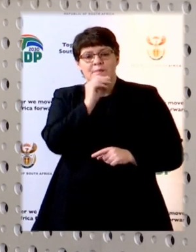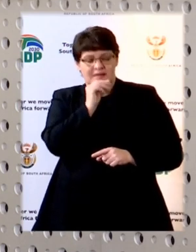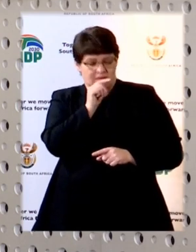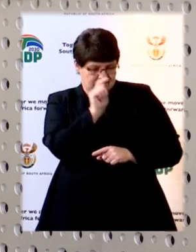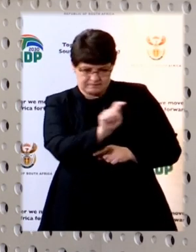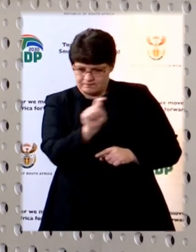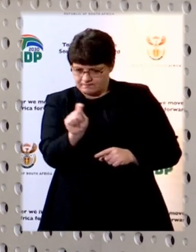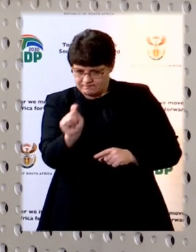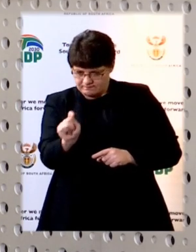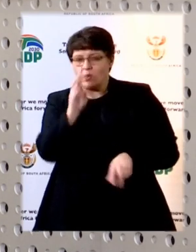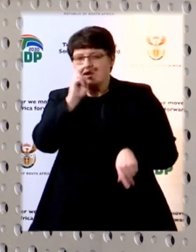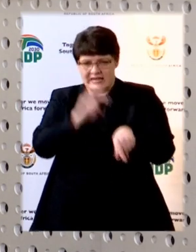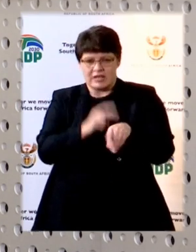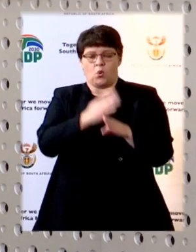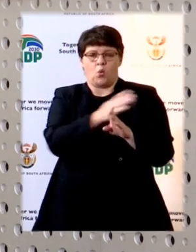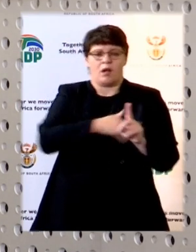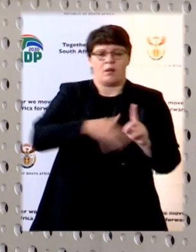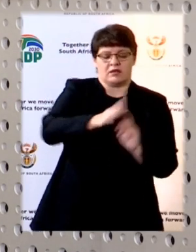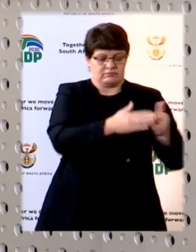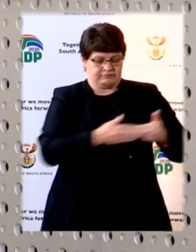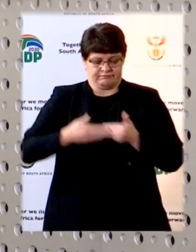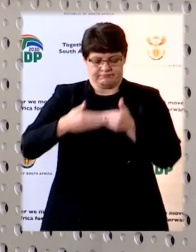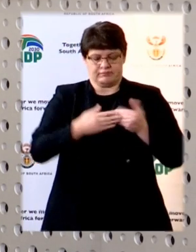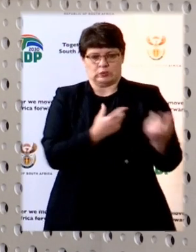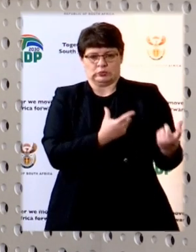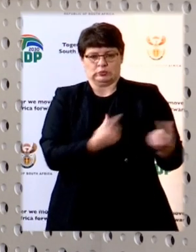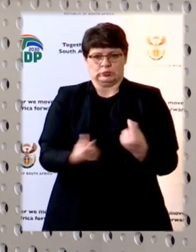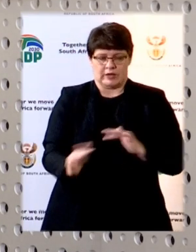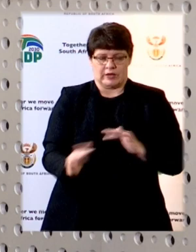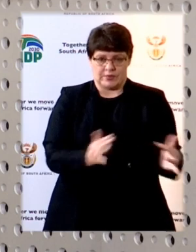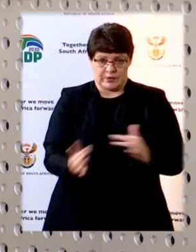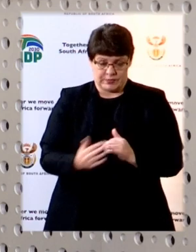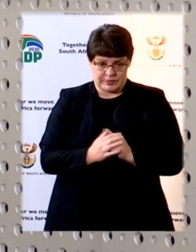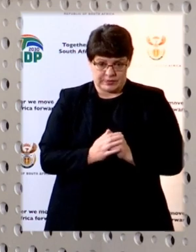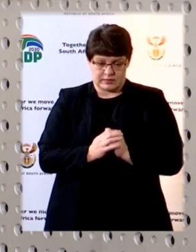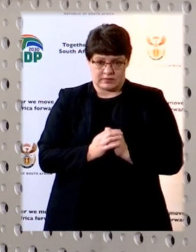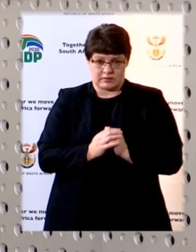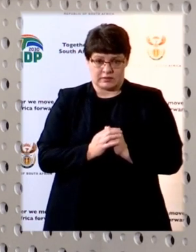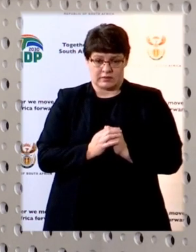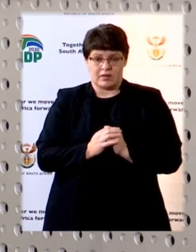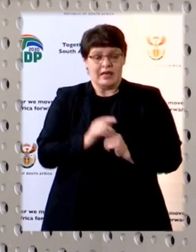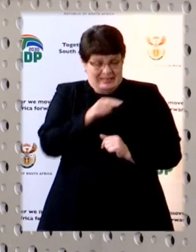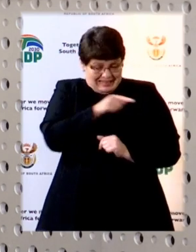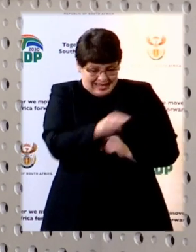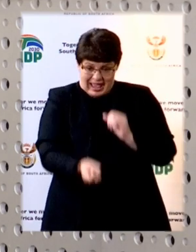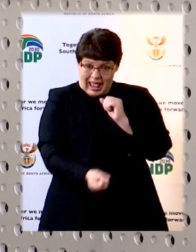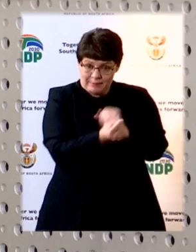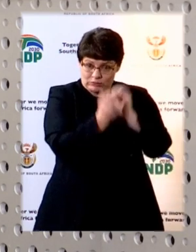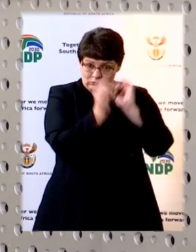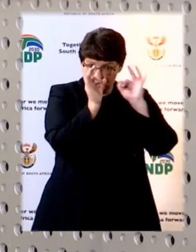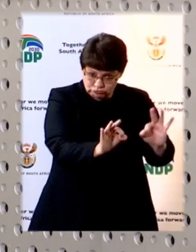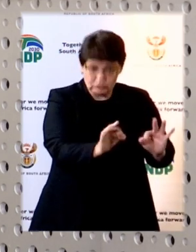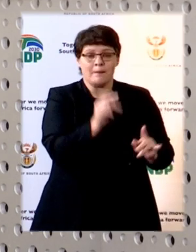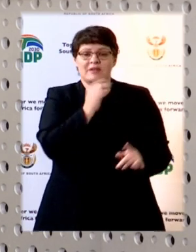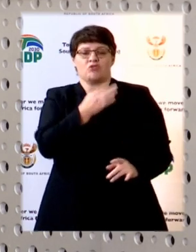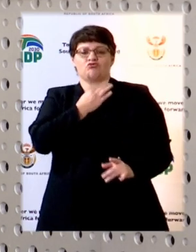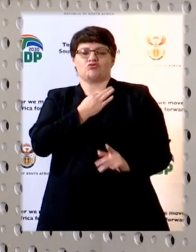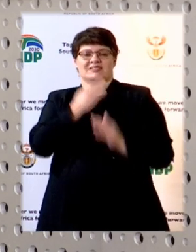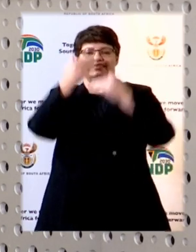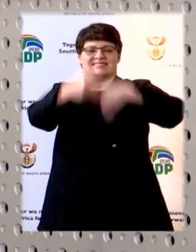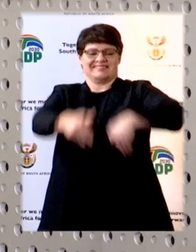and precautions in the workplaces that should be taken to minimize the risks. To this end,